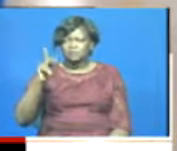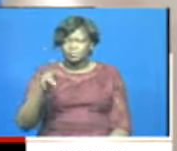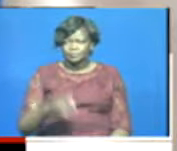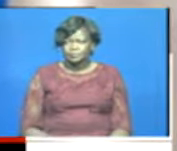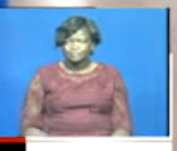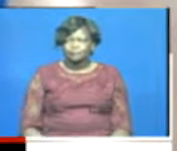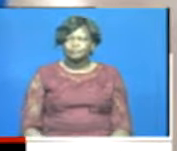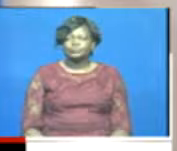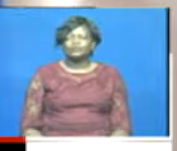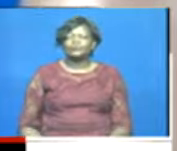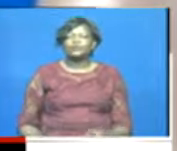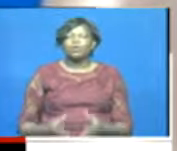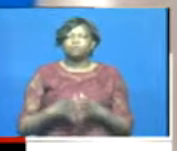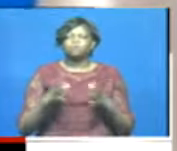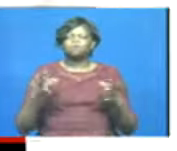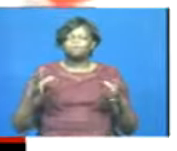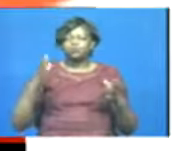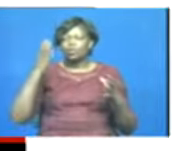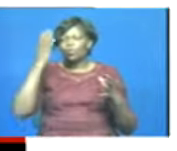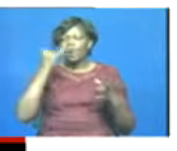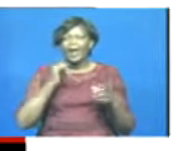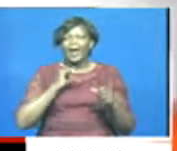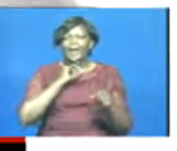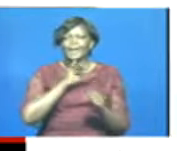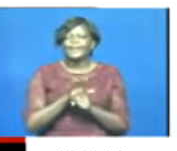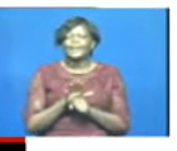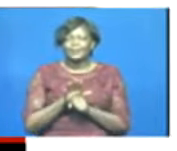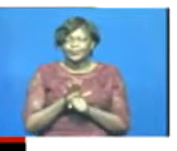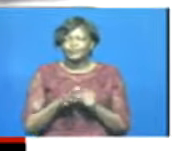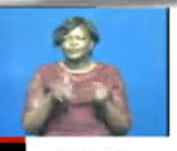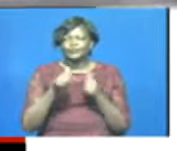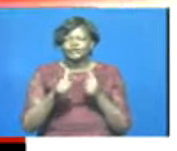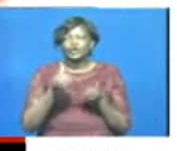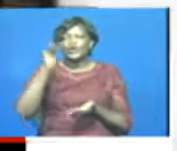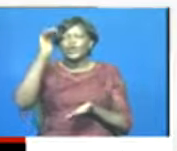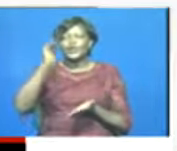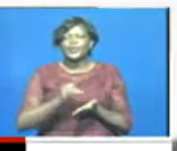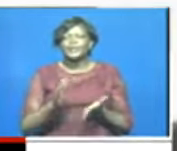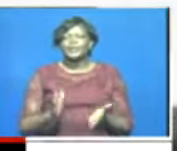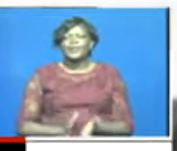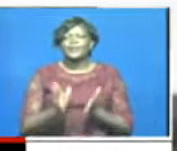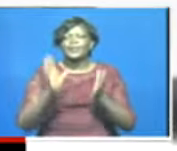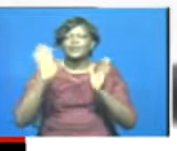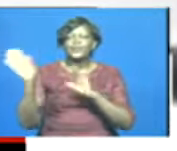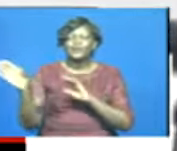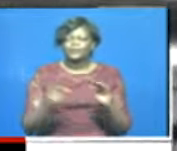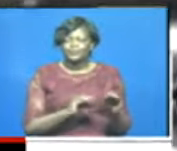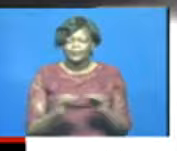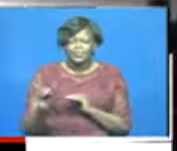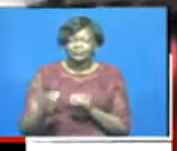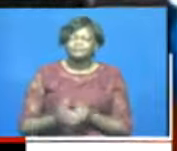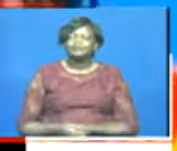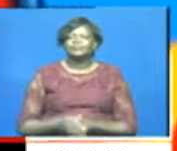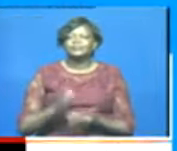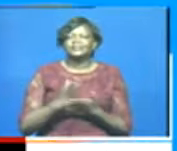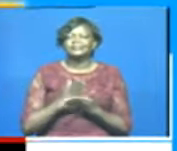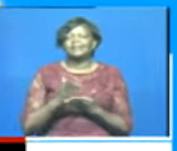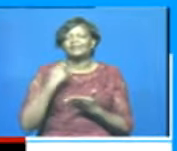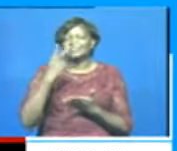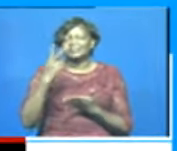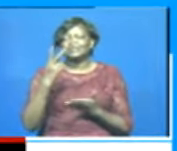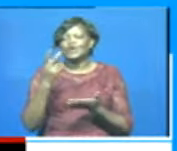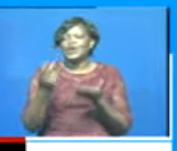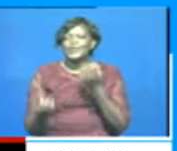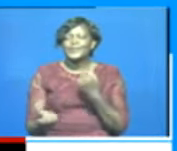growth has been boosted by the COVID-19 pandemic, which minimized public movements. The sector has, however, seen a surge in the number